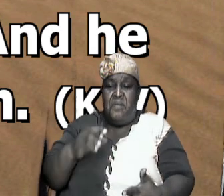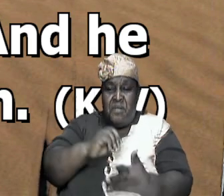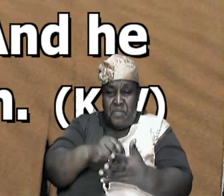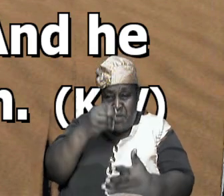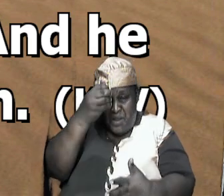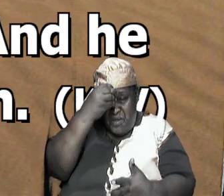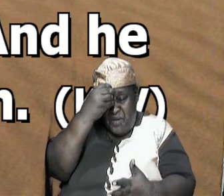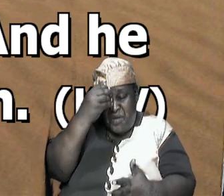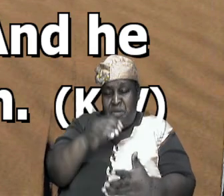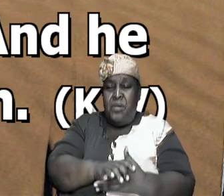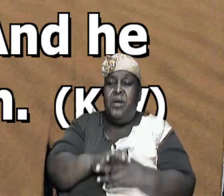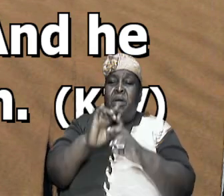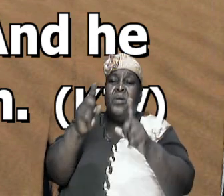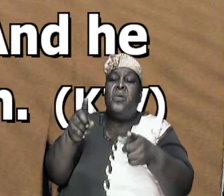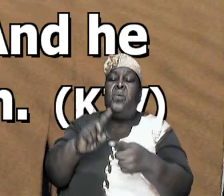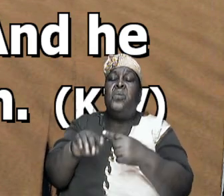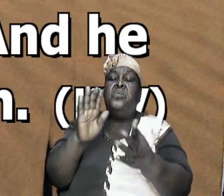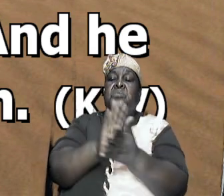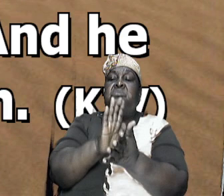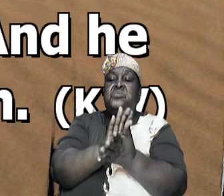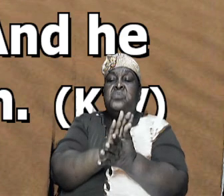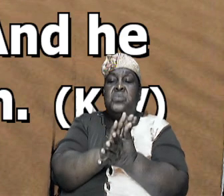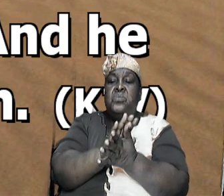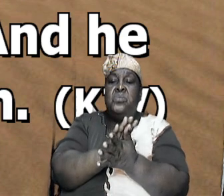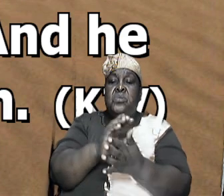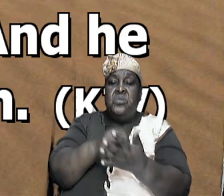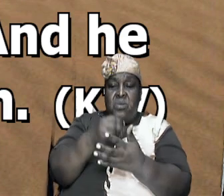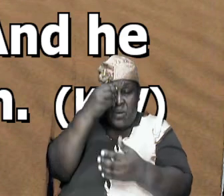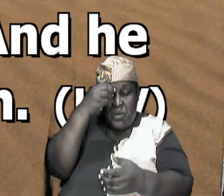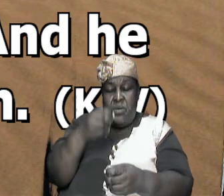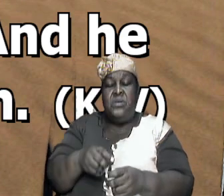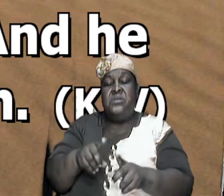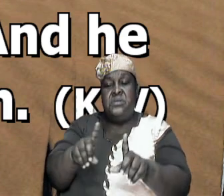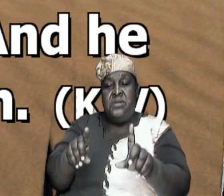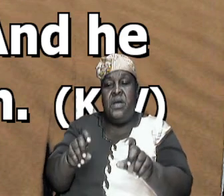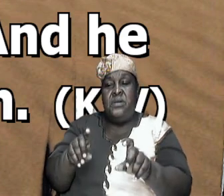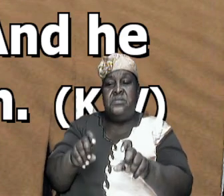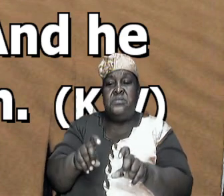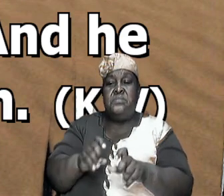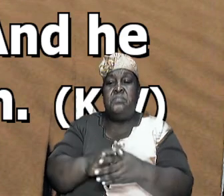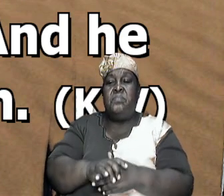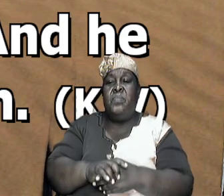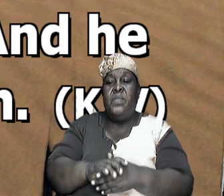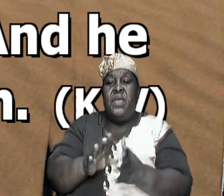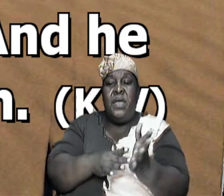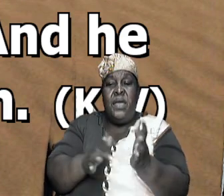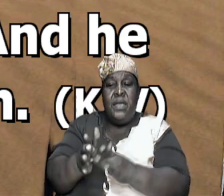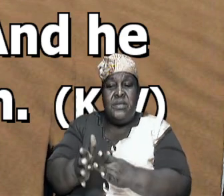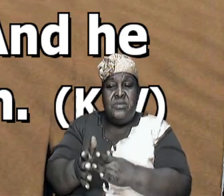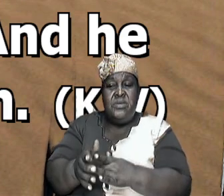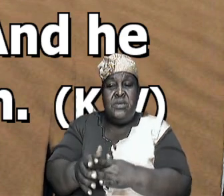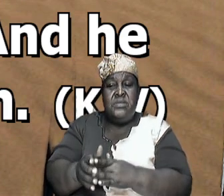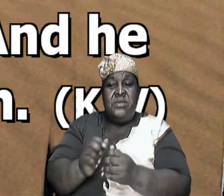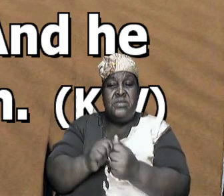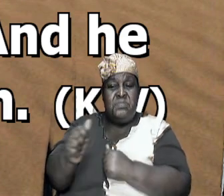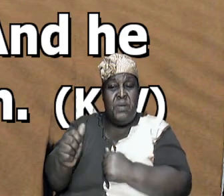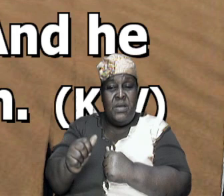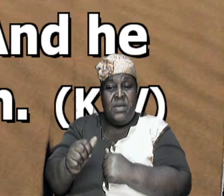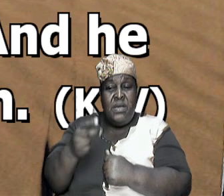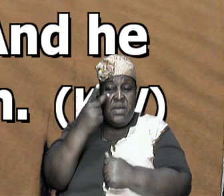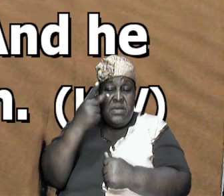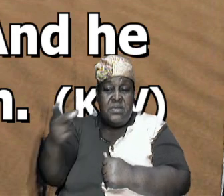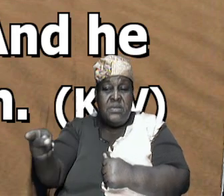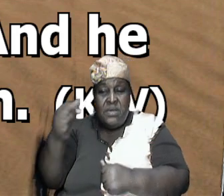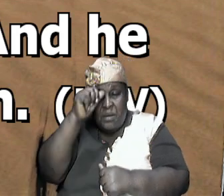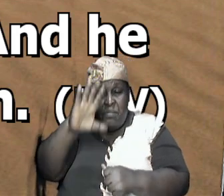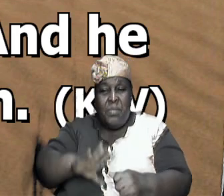it. Probably would have to go to school. And the Bible says, and Jesus passed forth from thence. He saw a man named